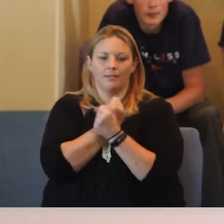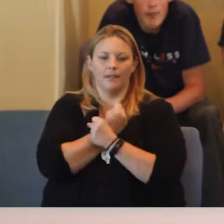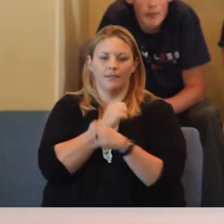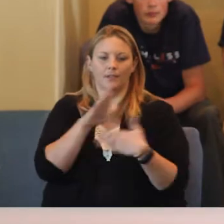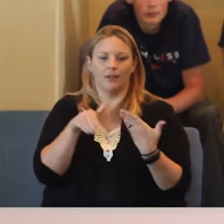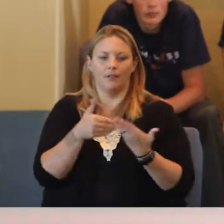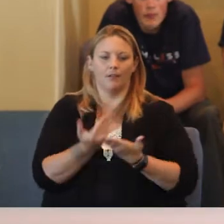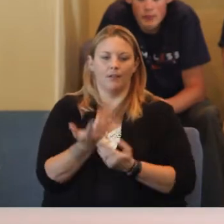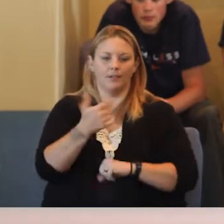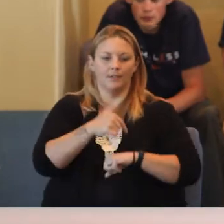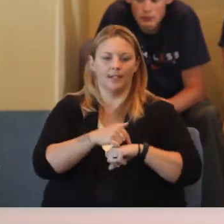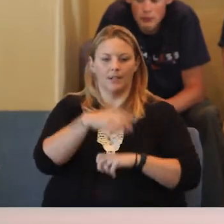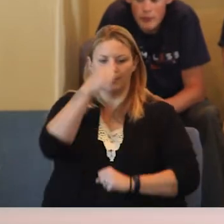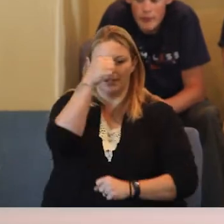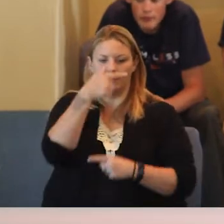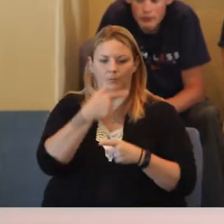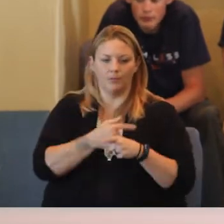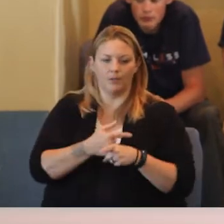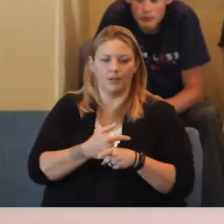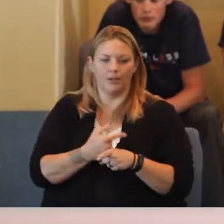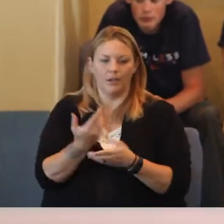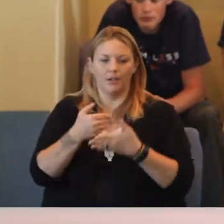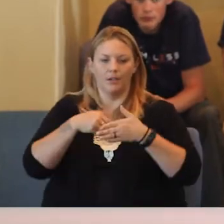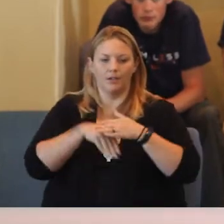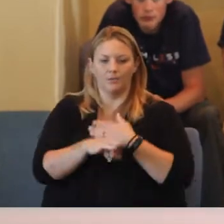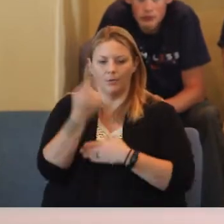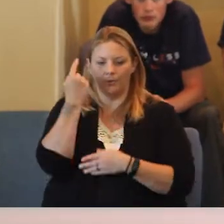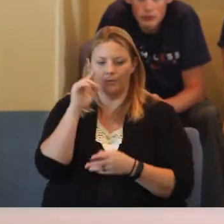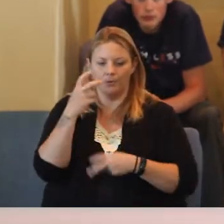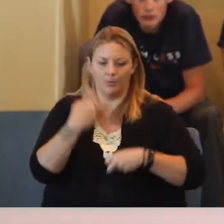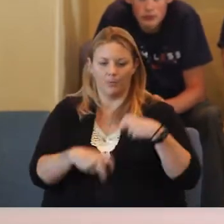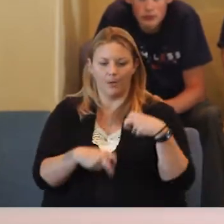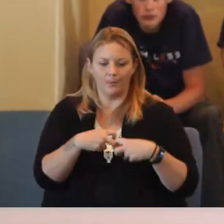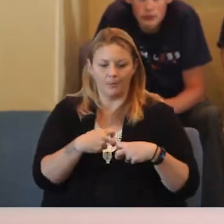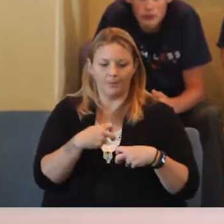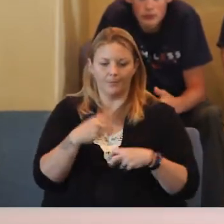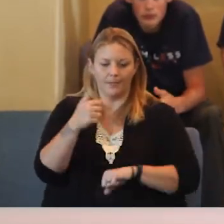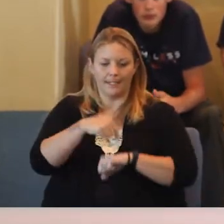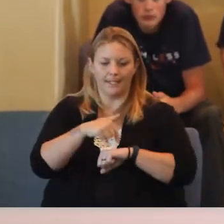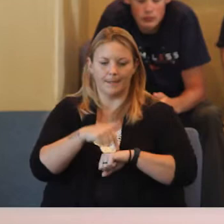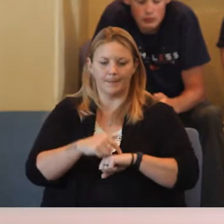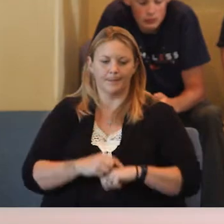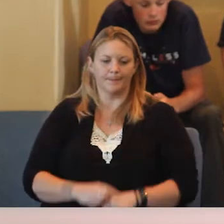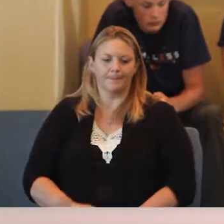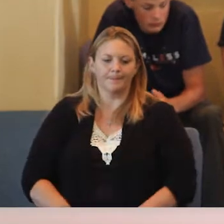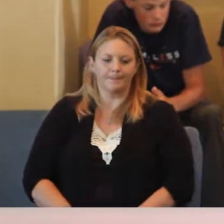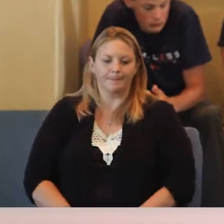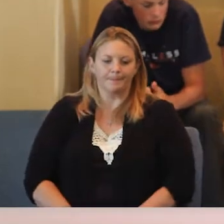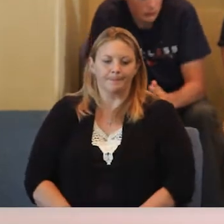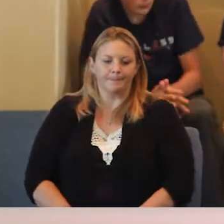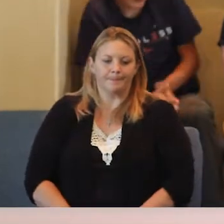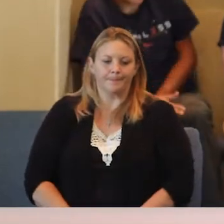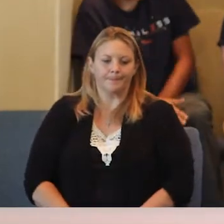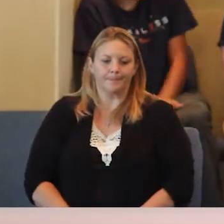Says, a friend loves at all times, and a brother is born for adversity. And